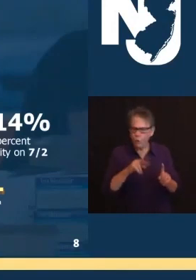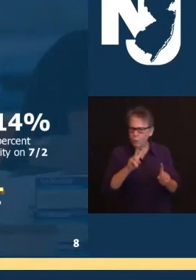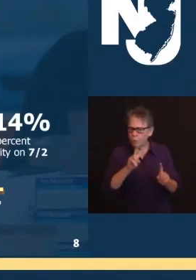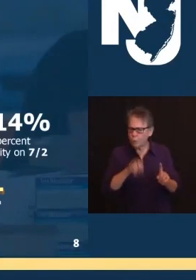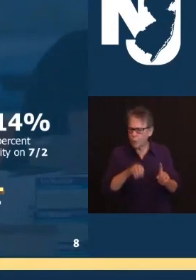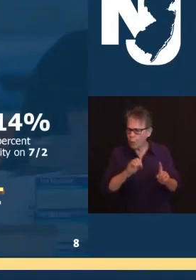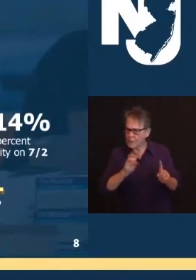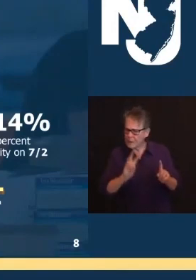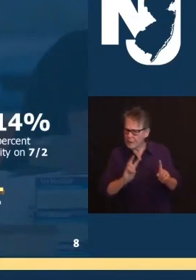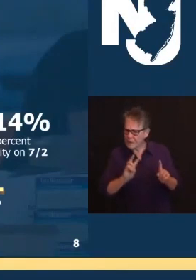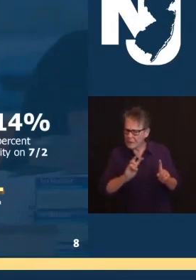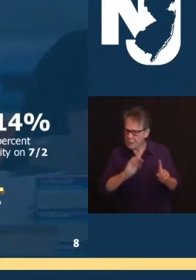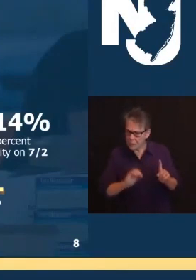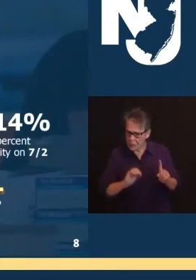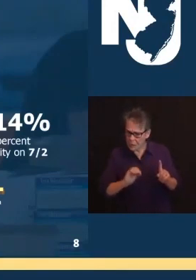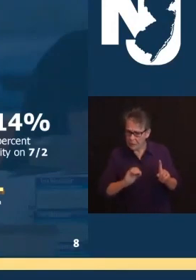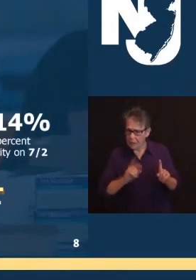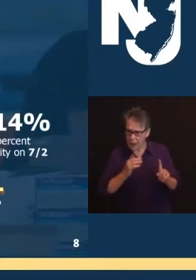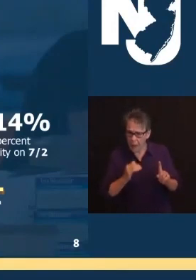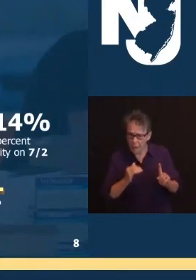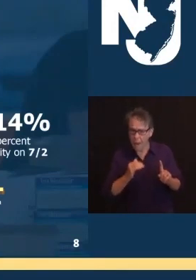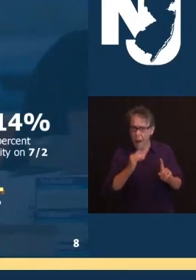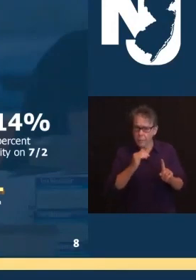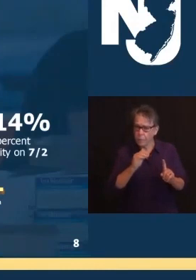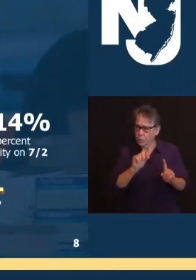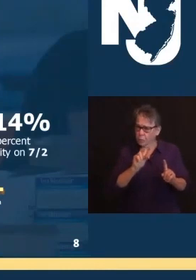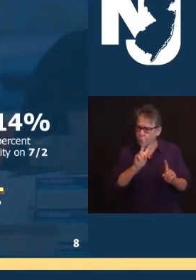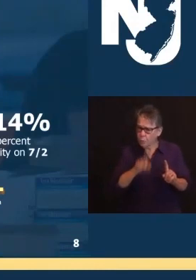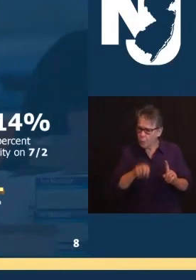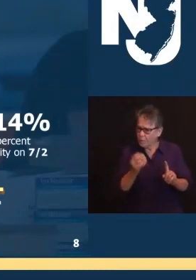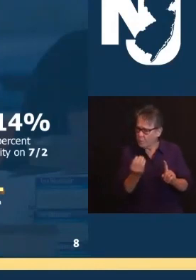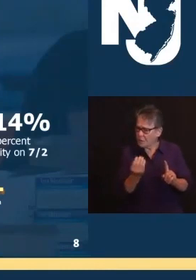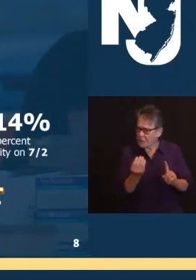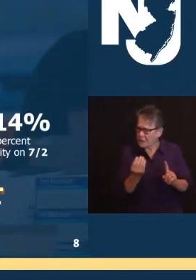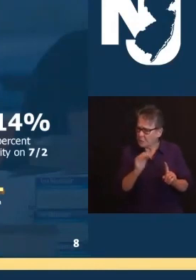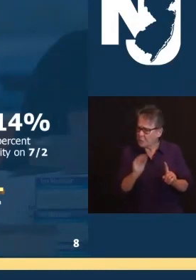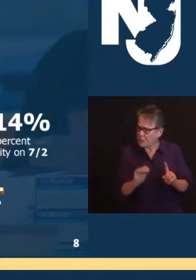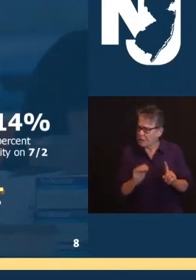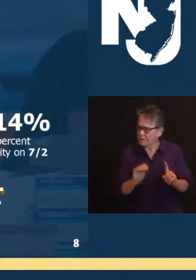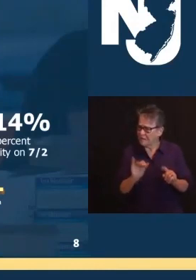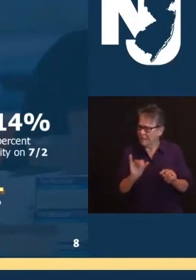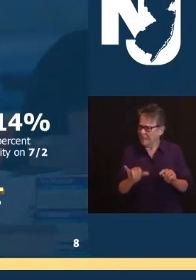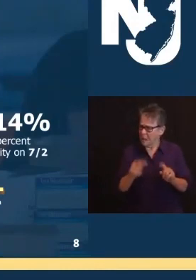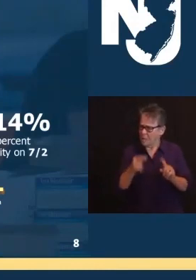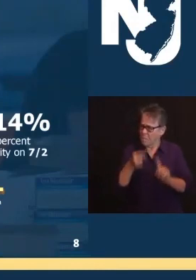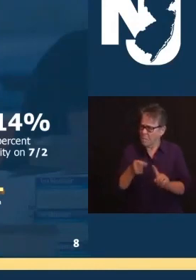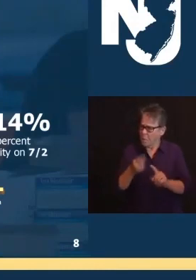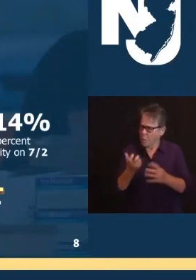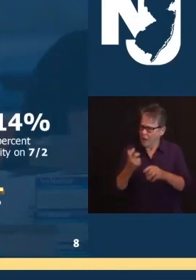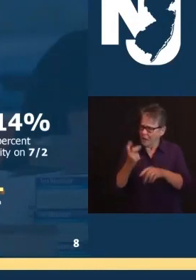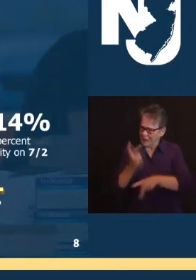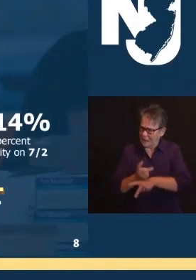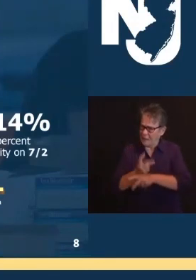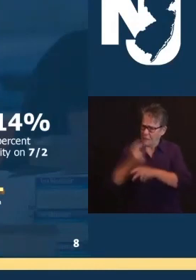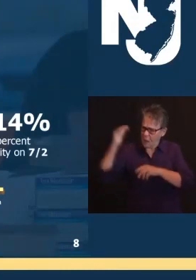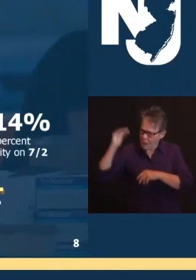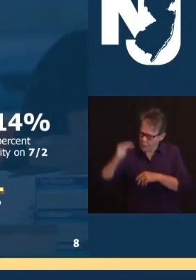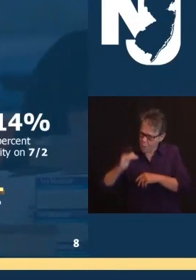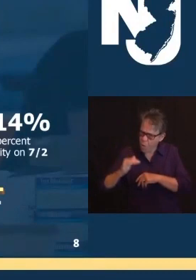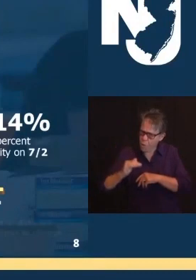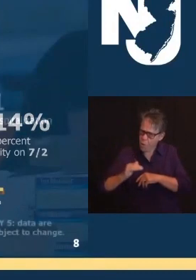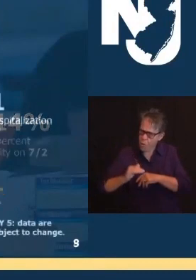numbers. That's a good data point, and we need to keep this number low because we know it also speaks to our ability to slow the rate of